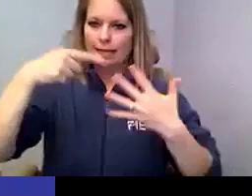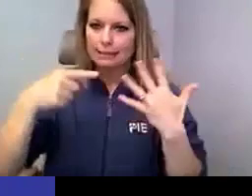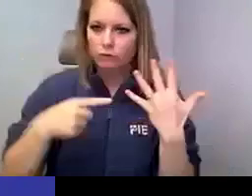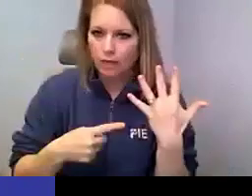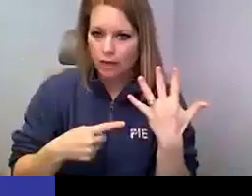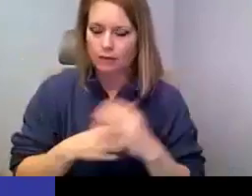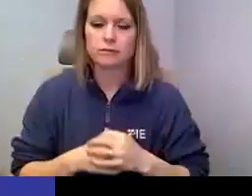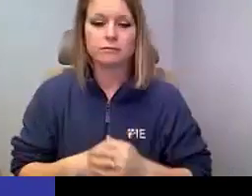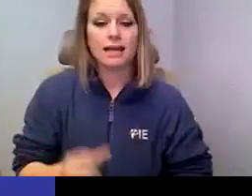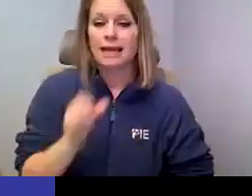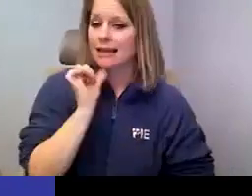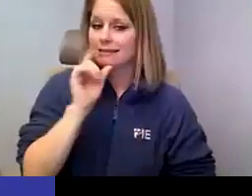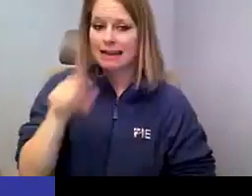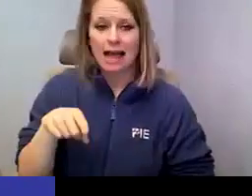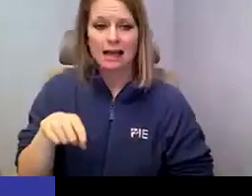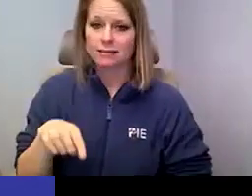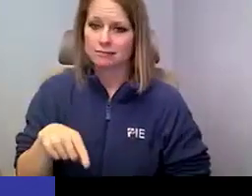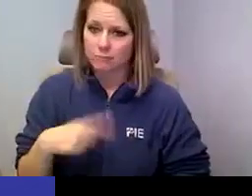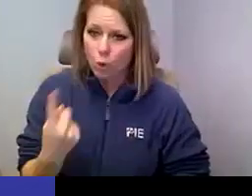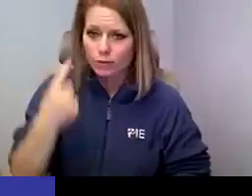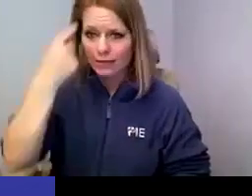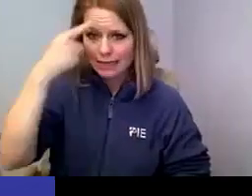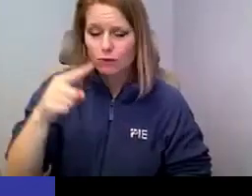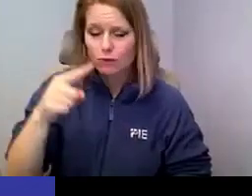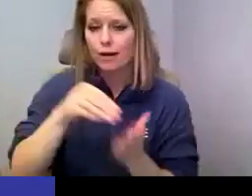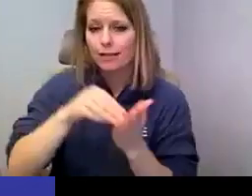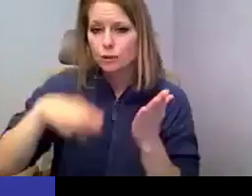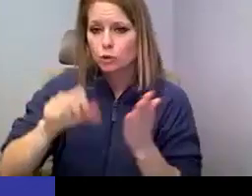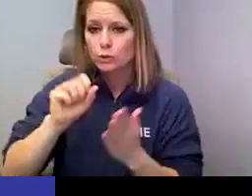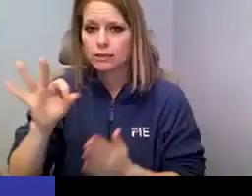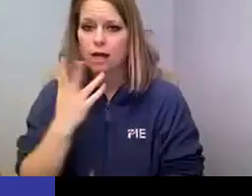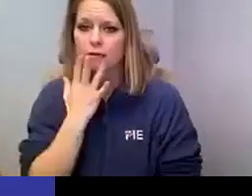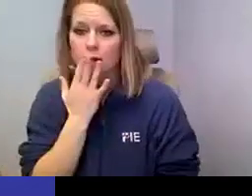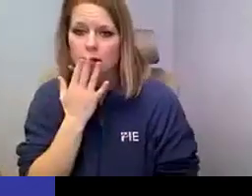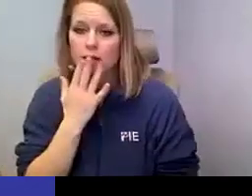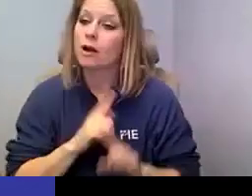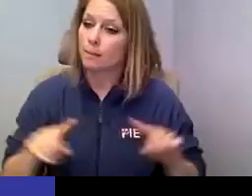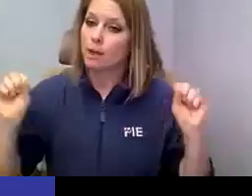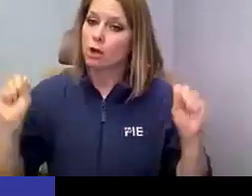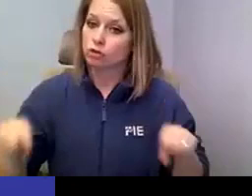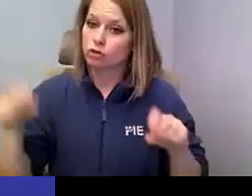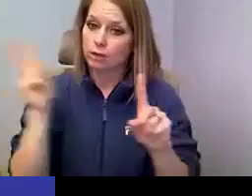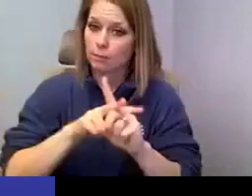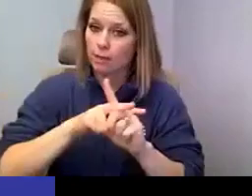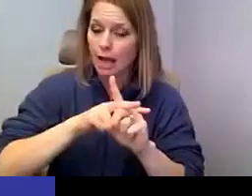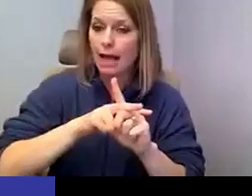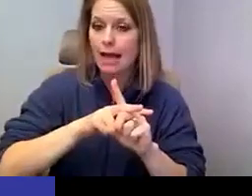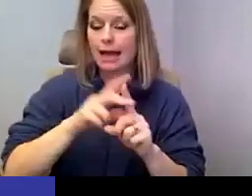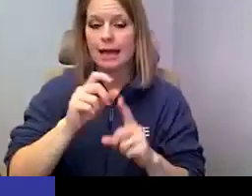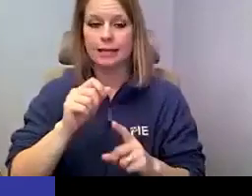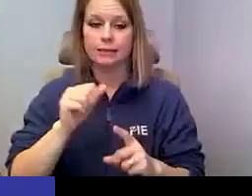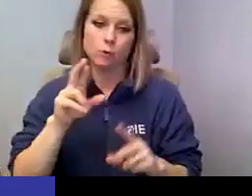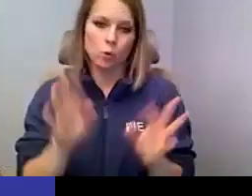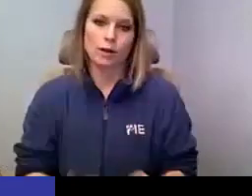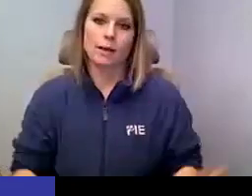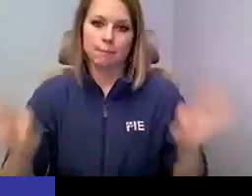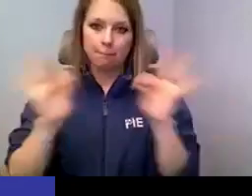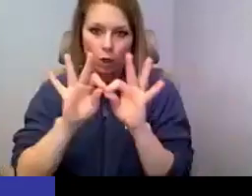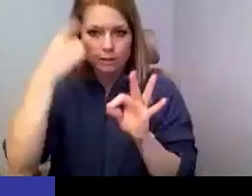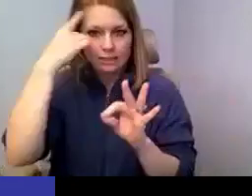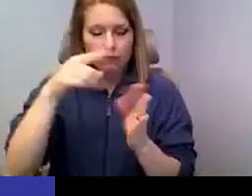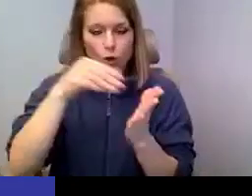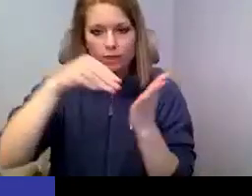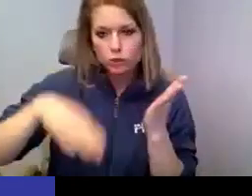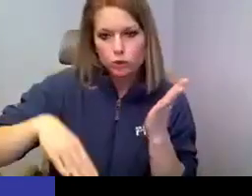of color. This might be applied or important for students who sort of are pigeonholed or